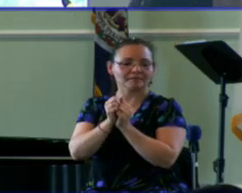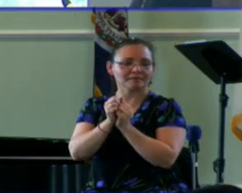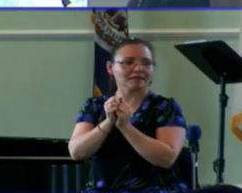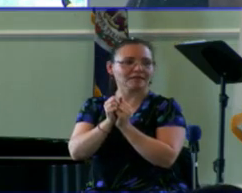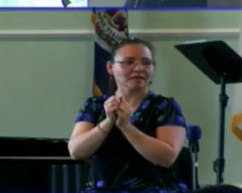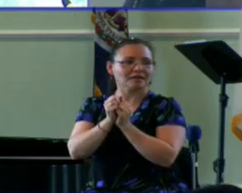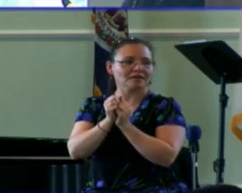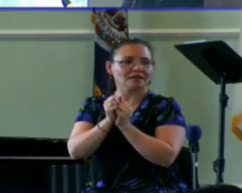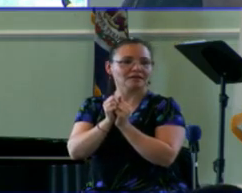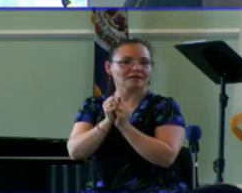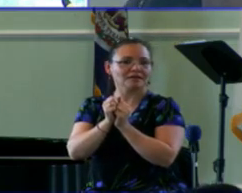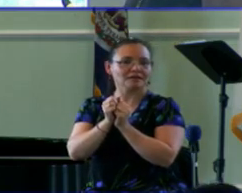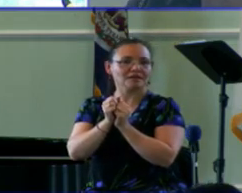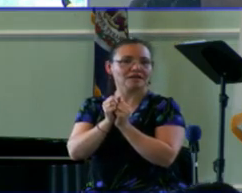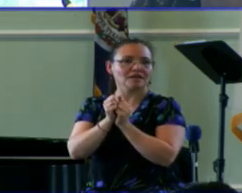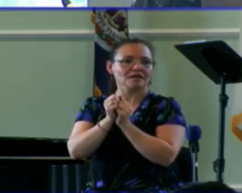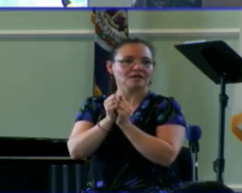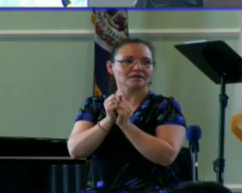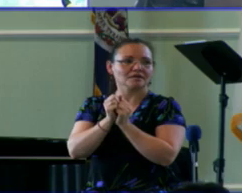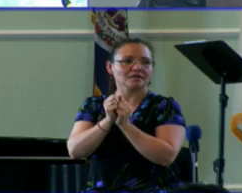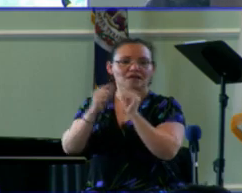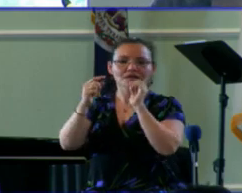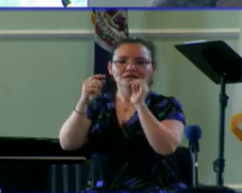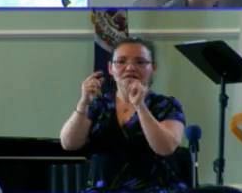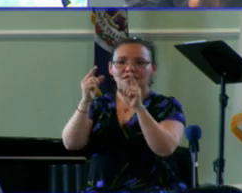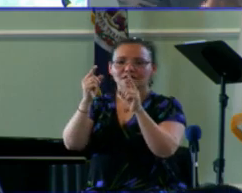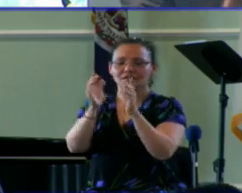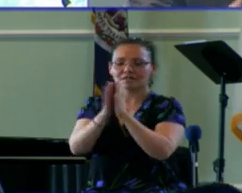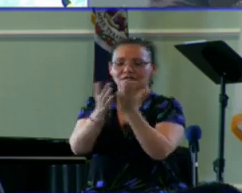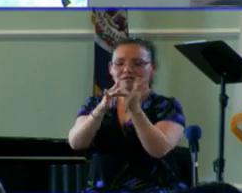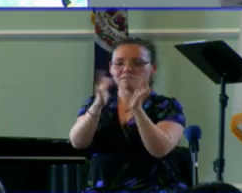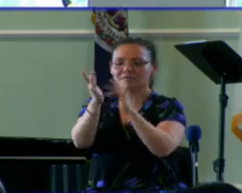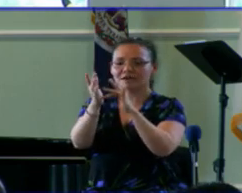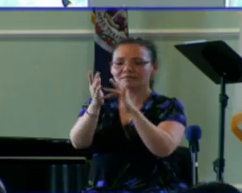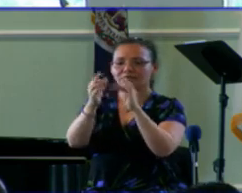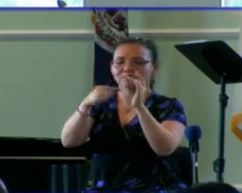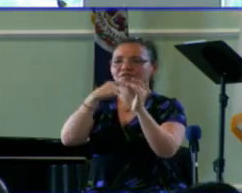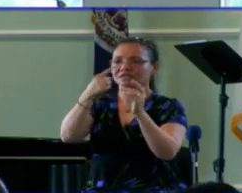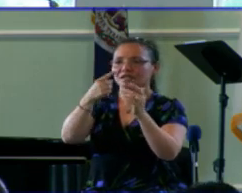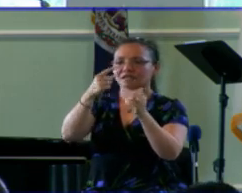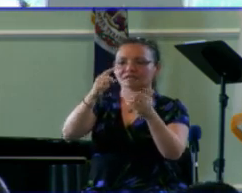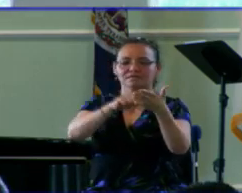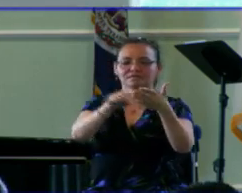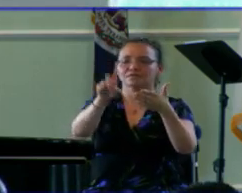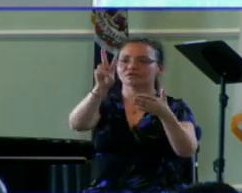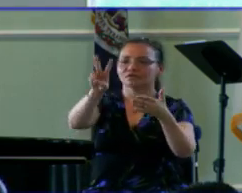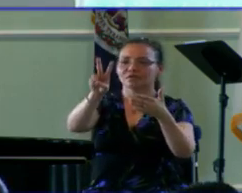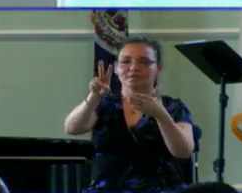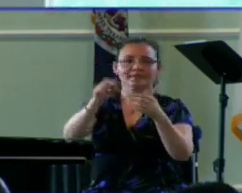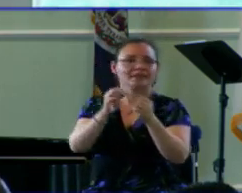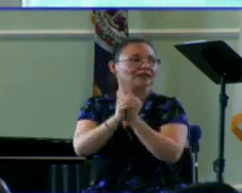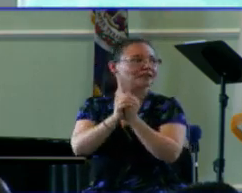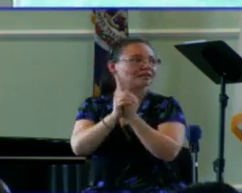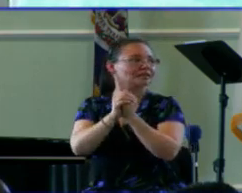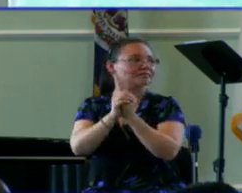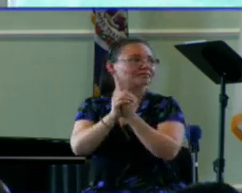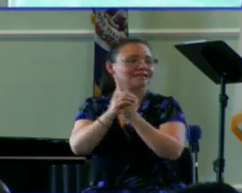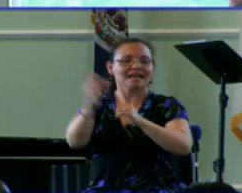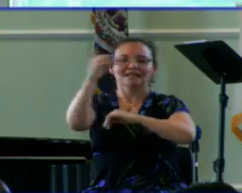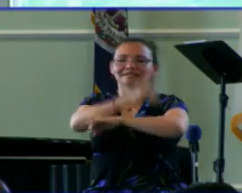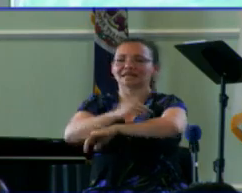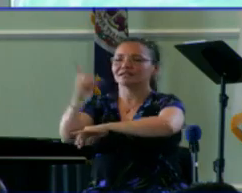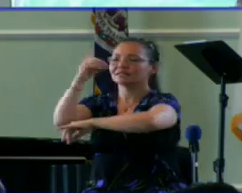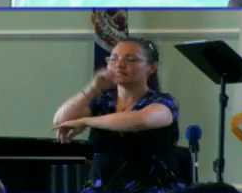They show, the Bible says, his handiwork. Verse 2, day unto day utter speech, and night unto night